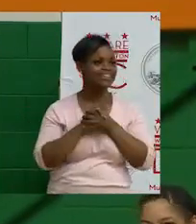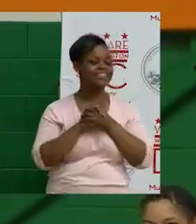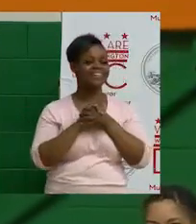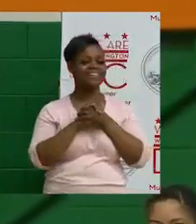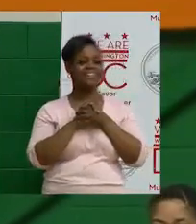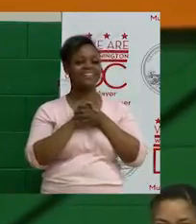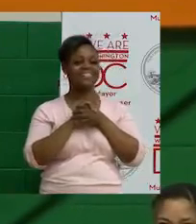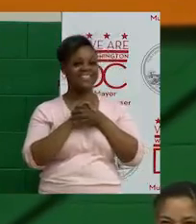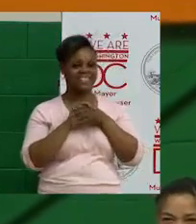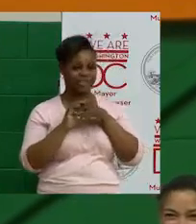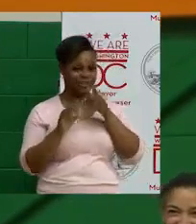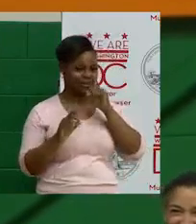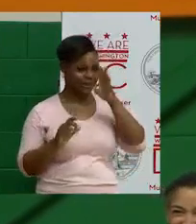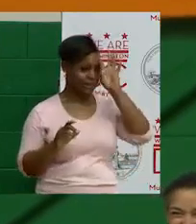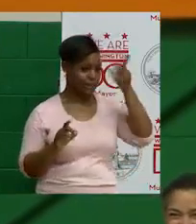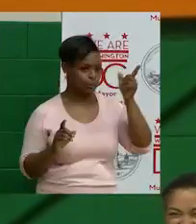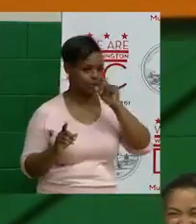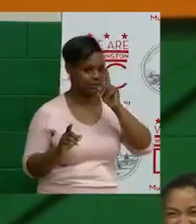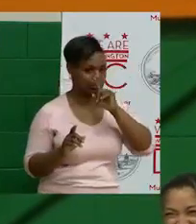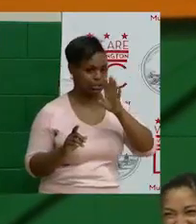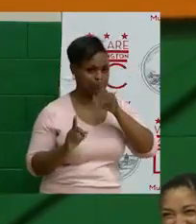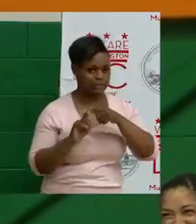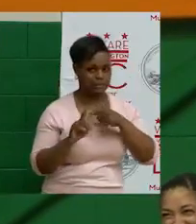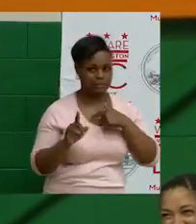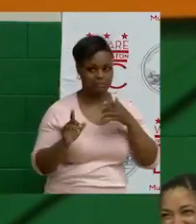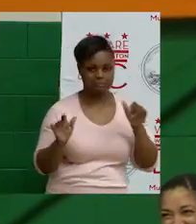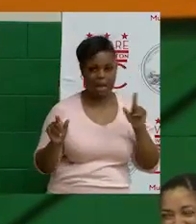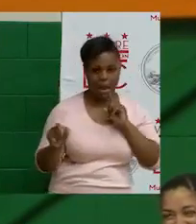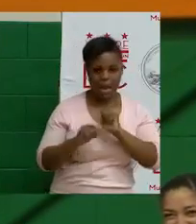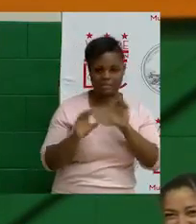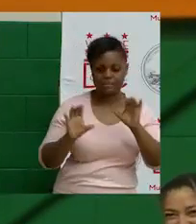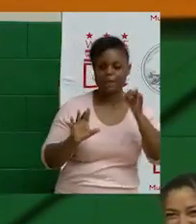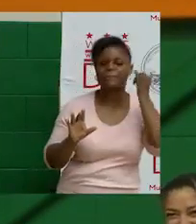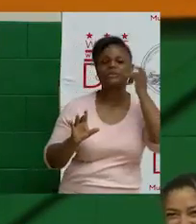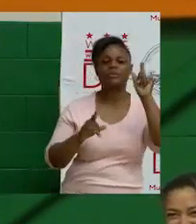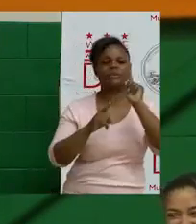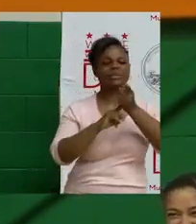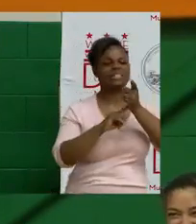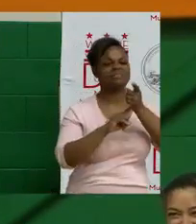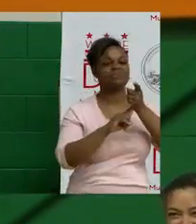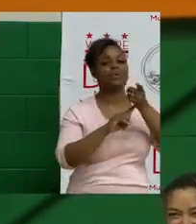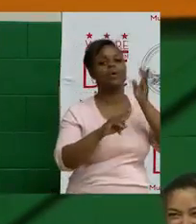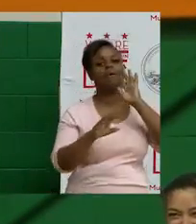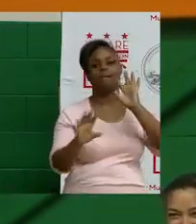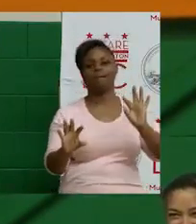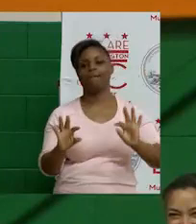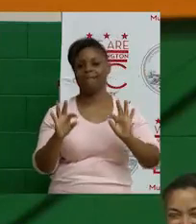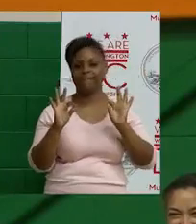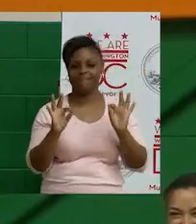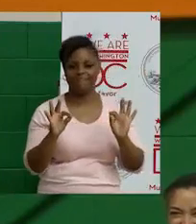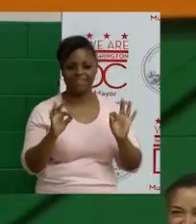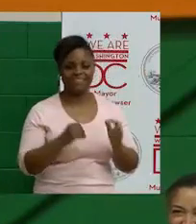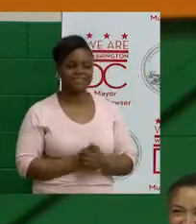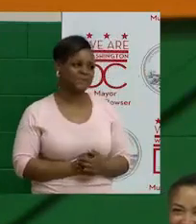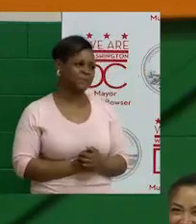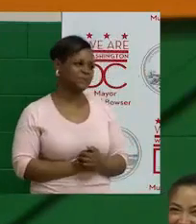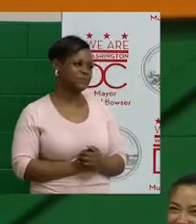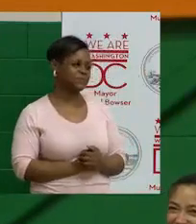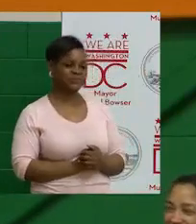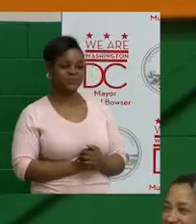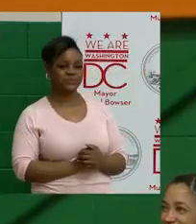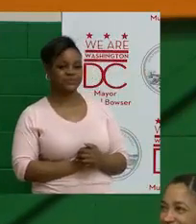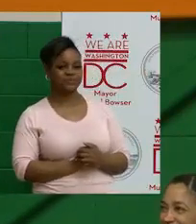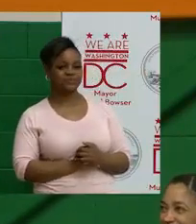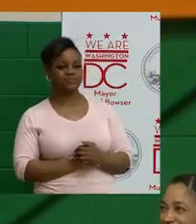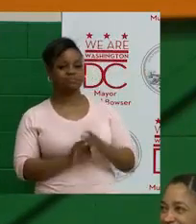that. It was very eloquent. So just imagine the past 60 seconds as being better than what you're about to hear.